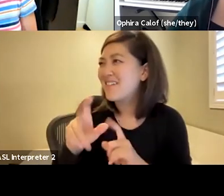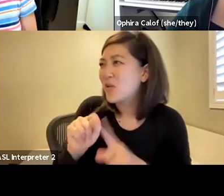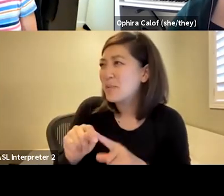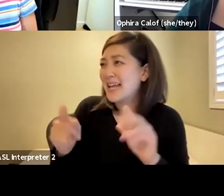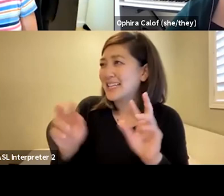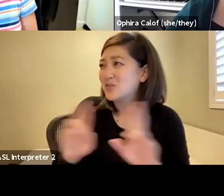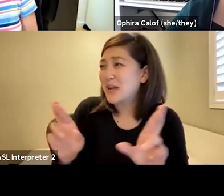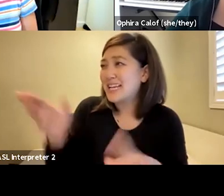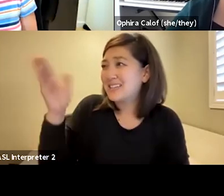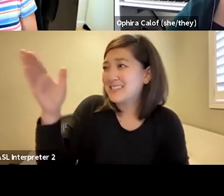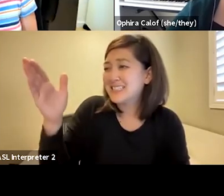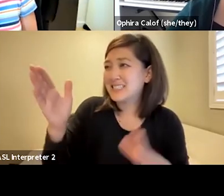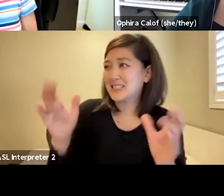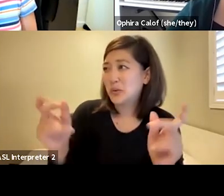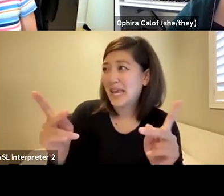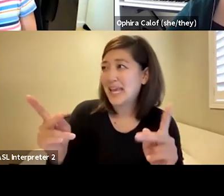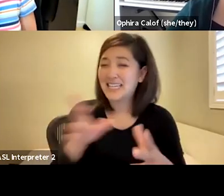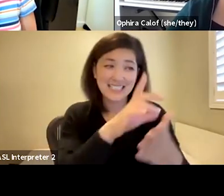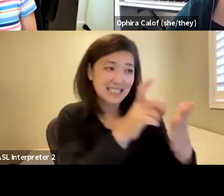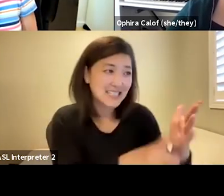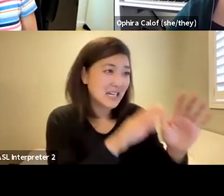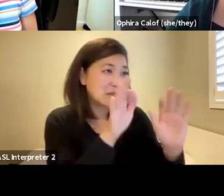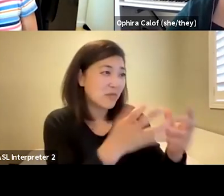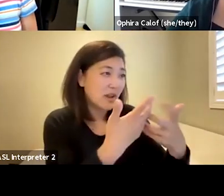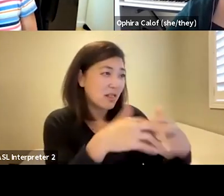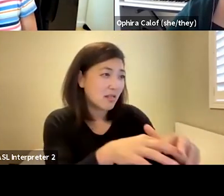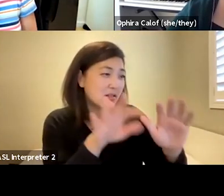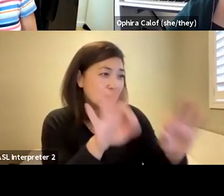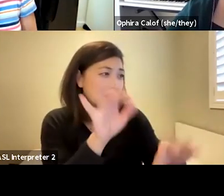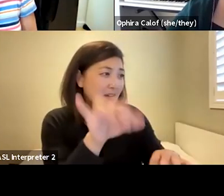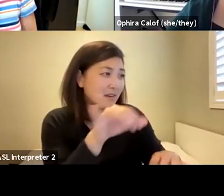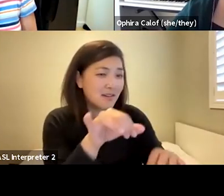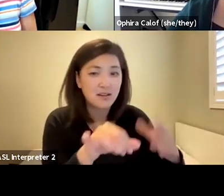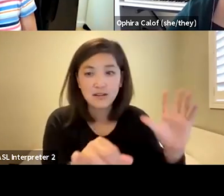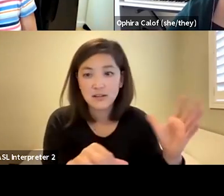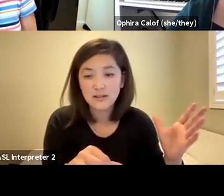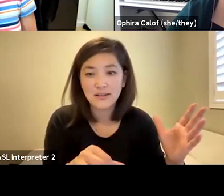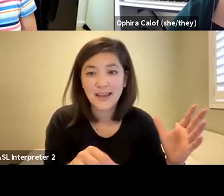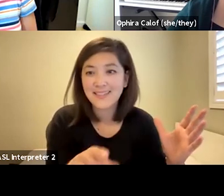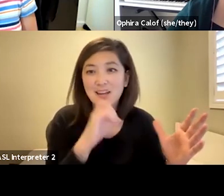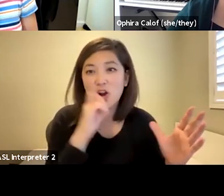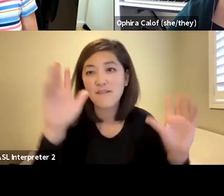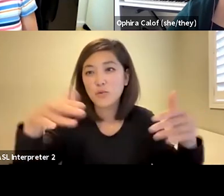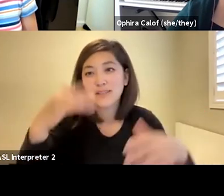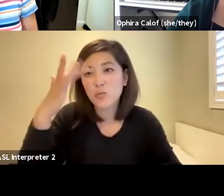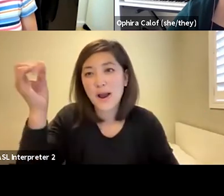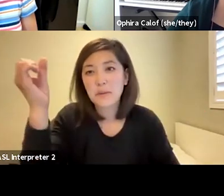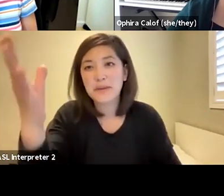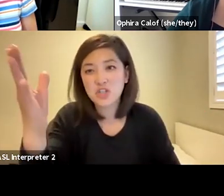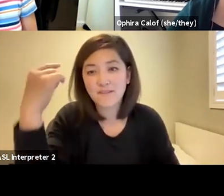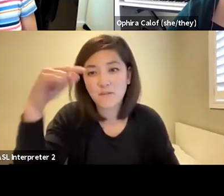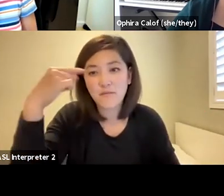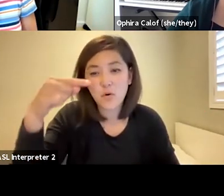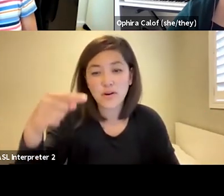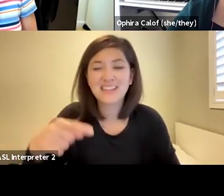You know, are these designs as amazing as they could be? And they don't focus on sort of the why they're even pitching it. So I would just say, keep that in